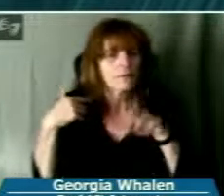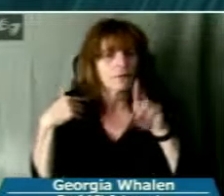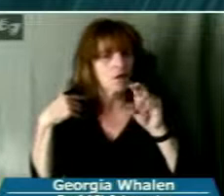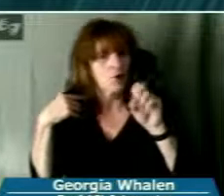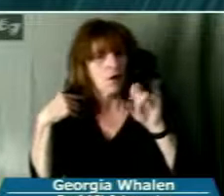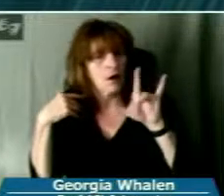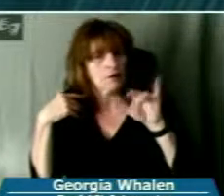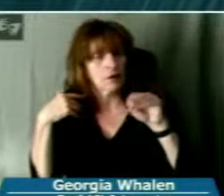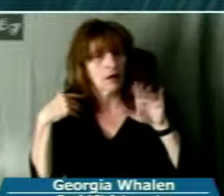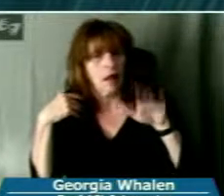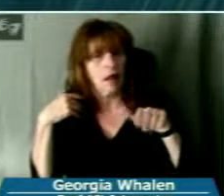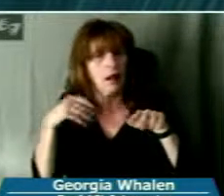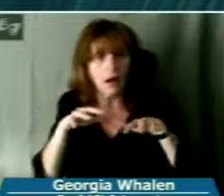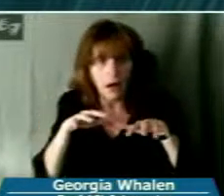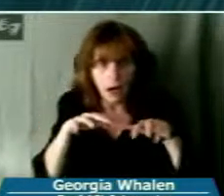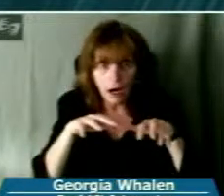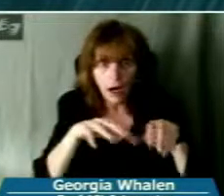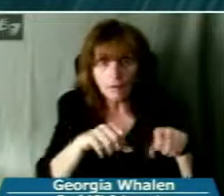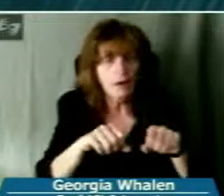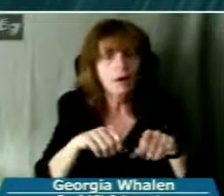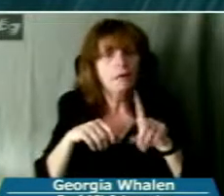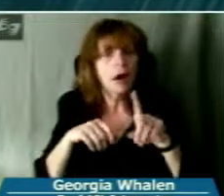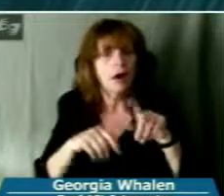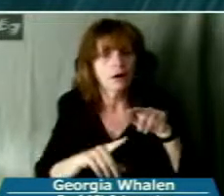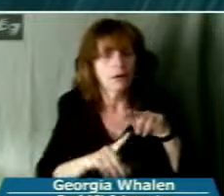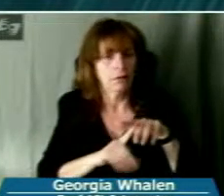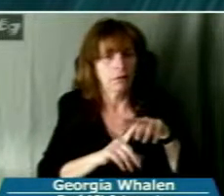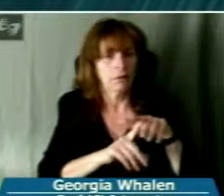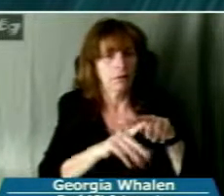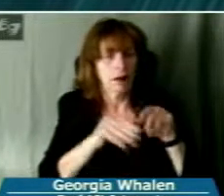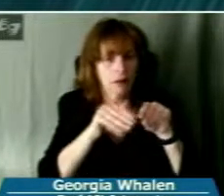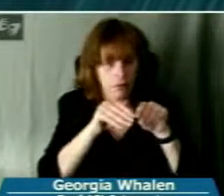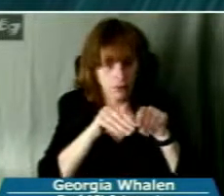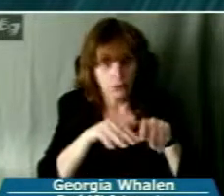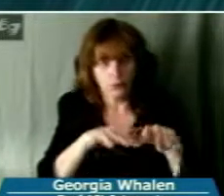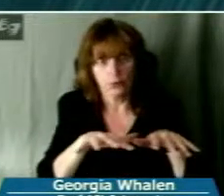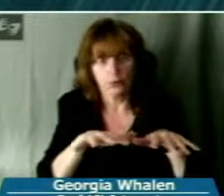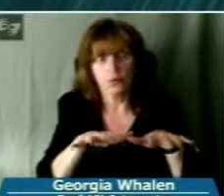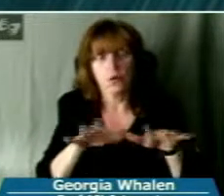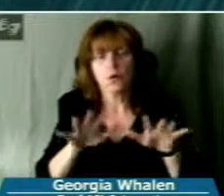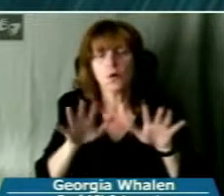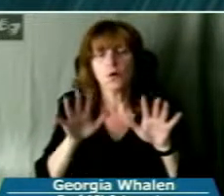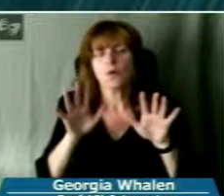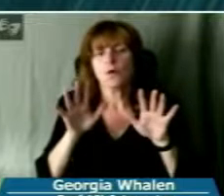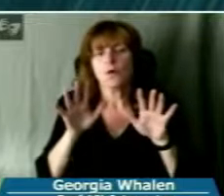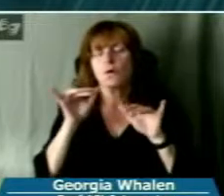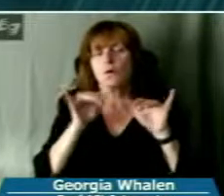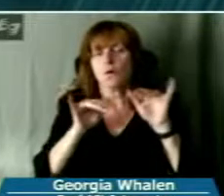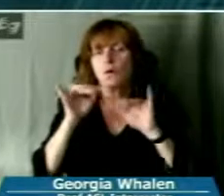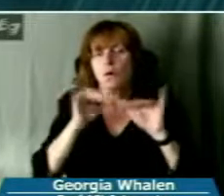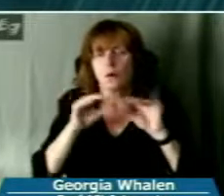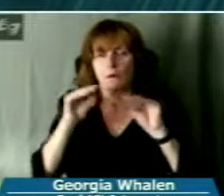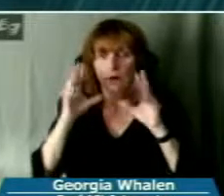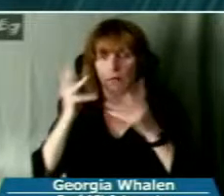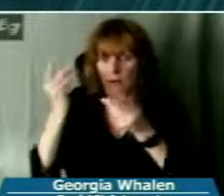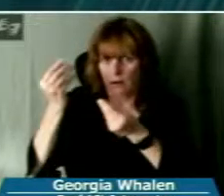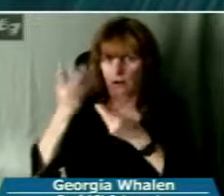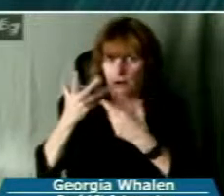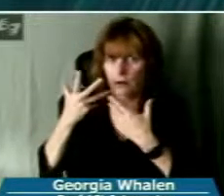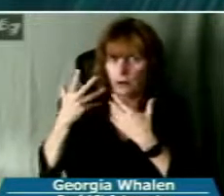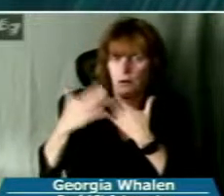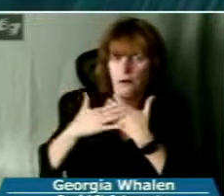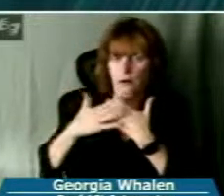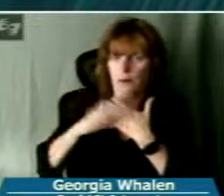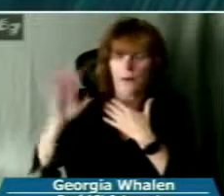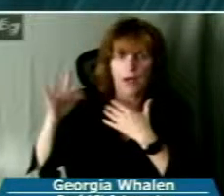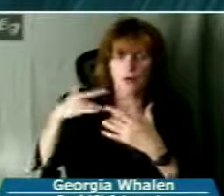when the outbreak happened and we heard concerns about from our EMS colleagues. We went right in